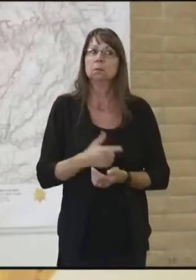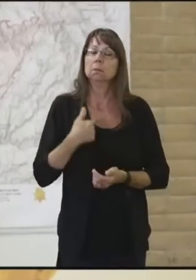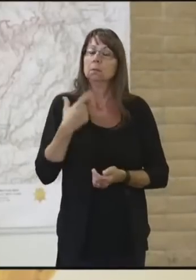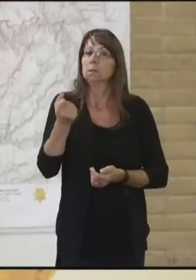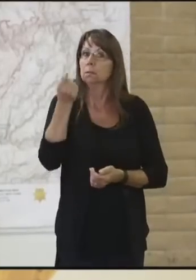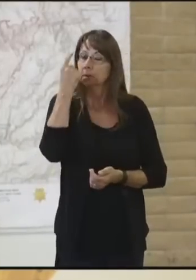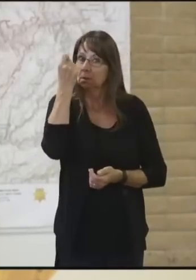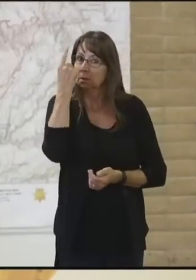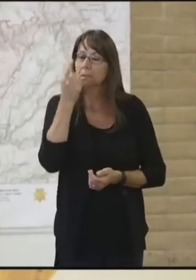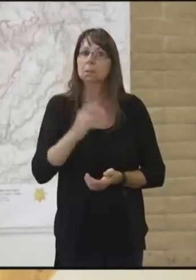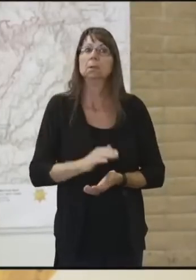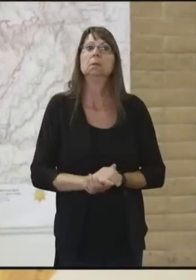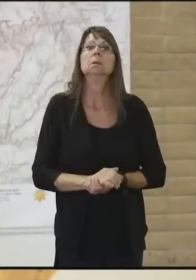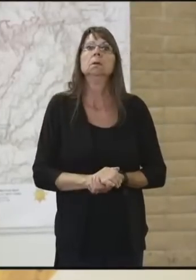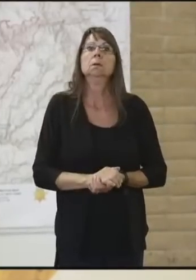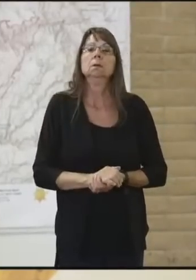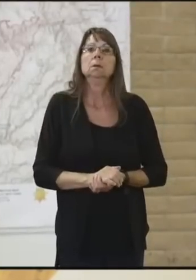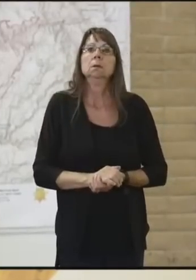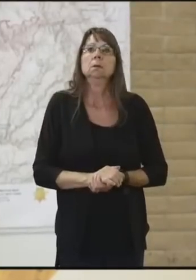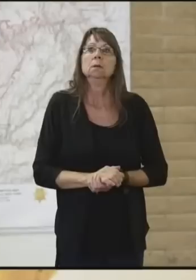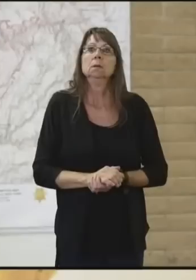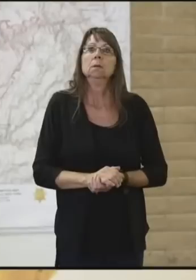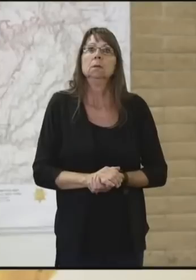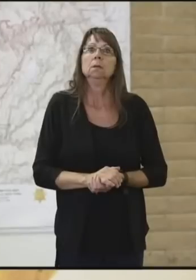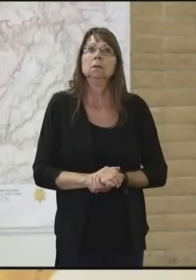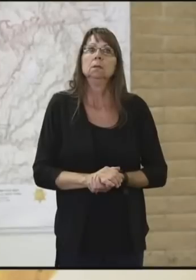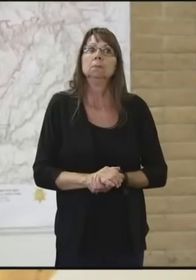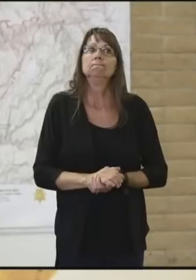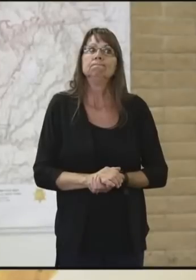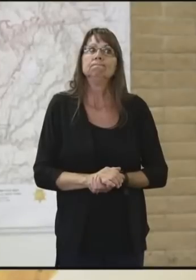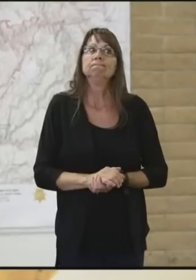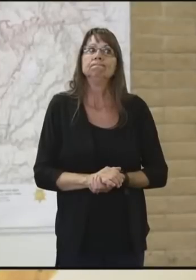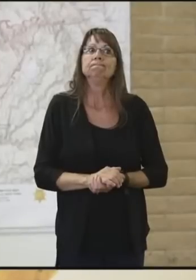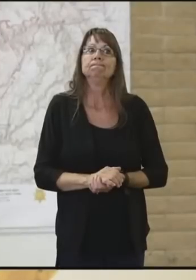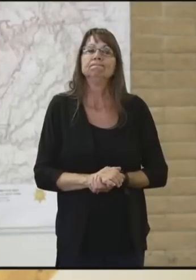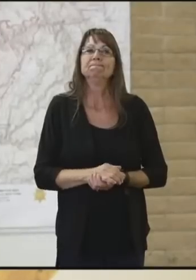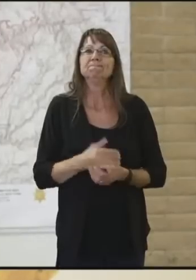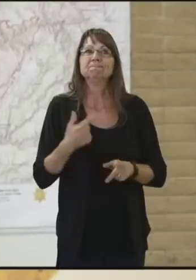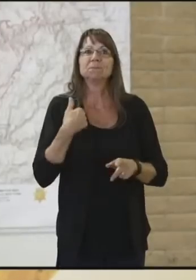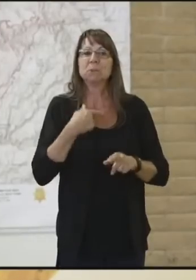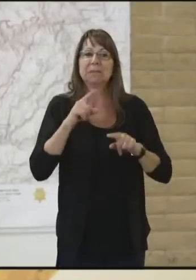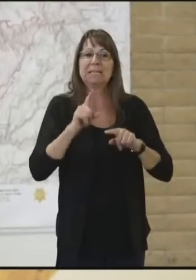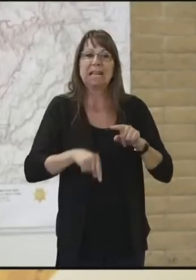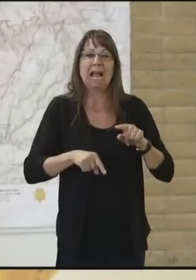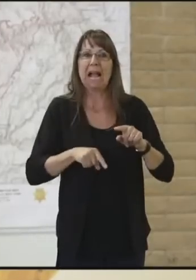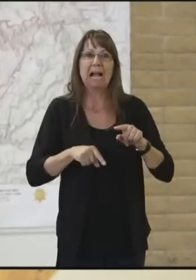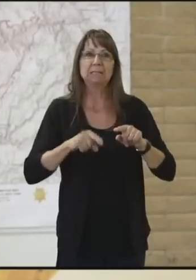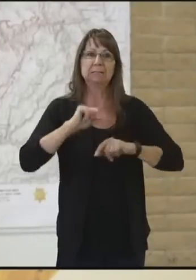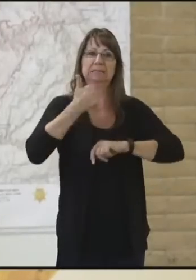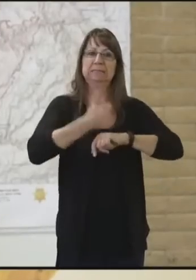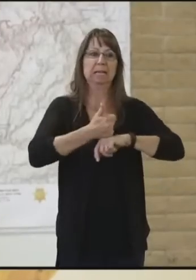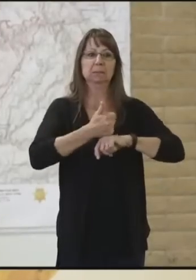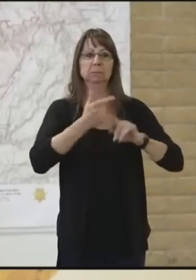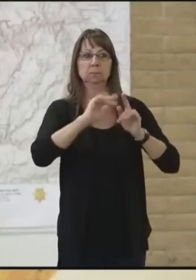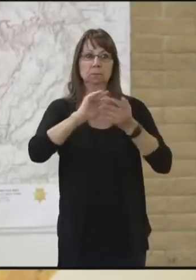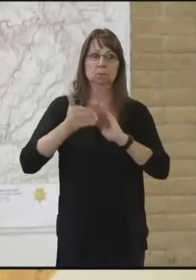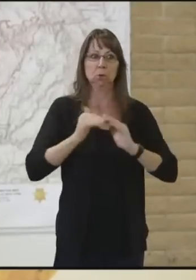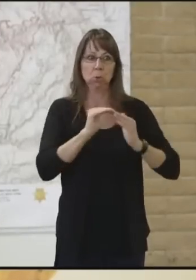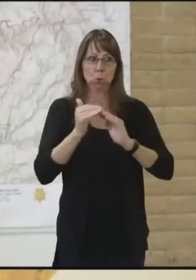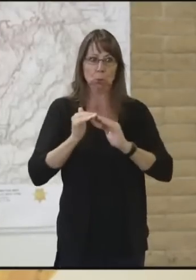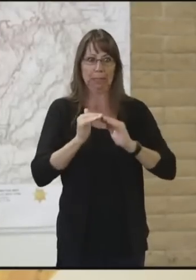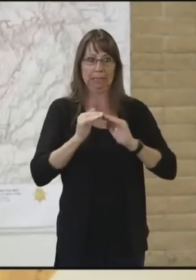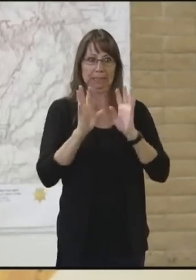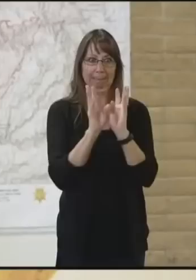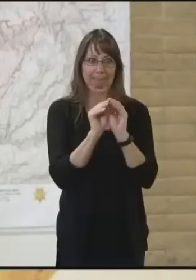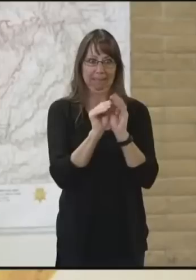understand with the ability not being able to do a community meeting, this is in place of that, and we really do want to get